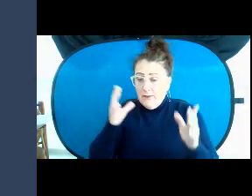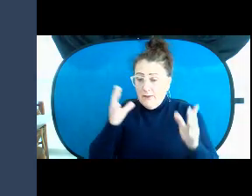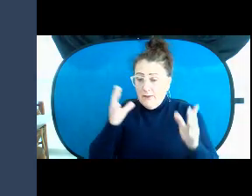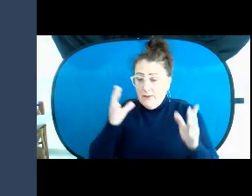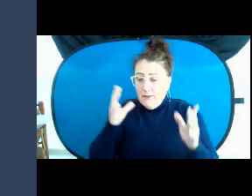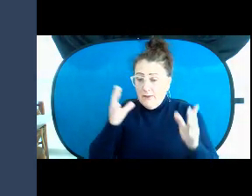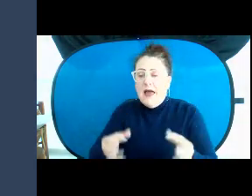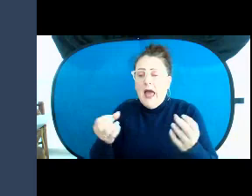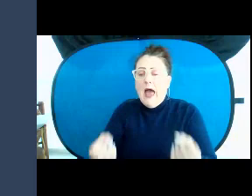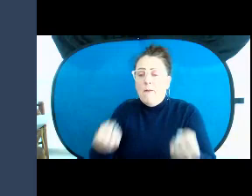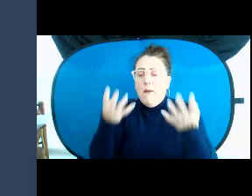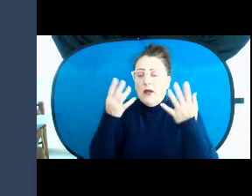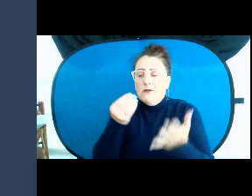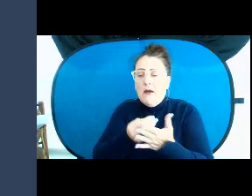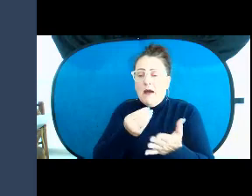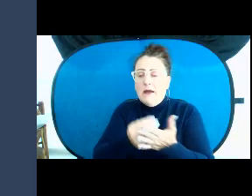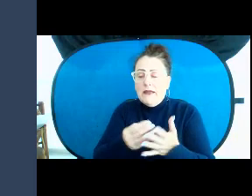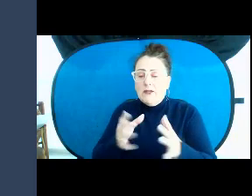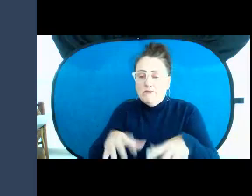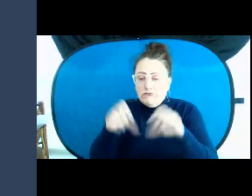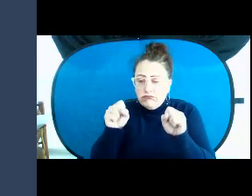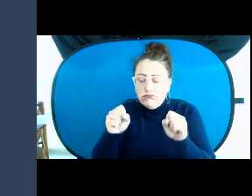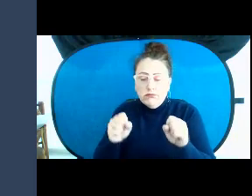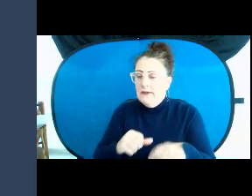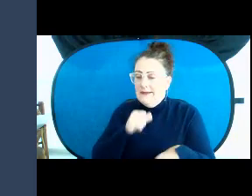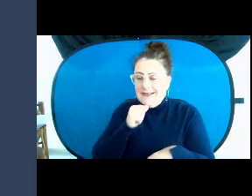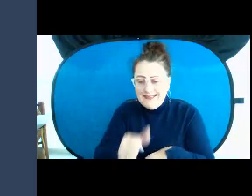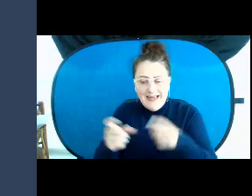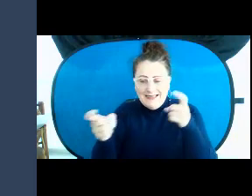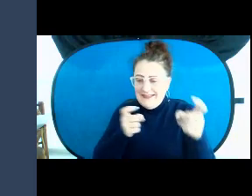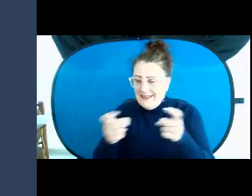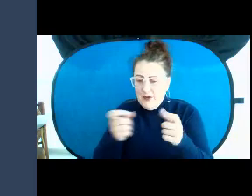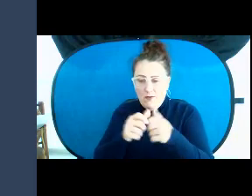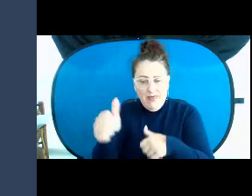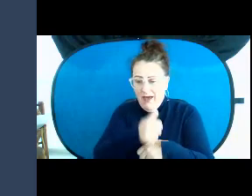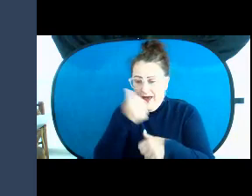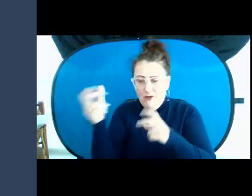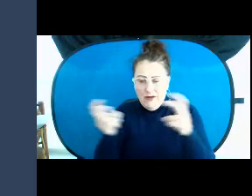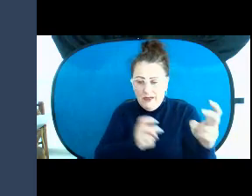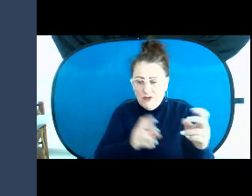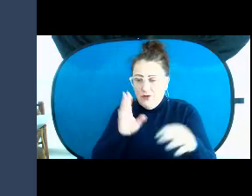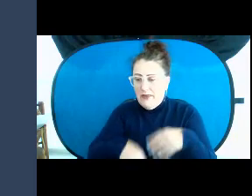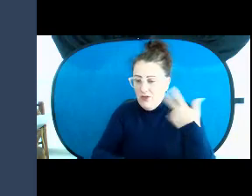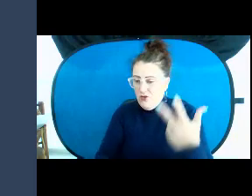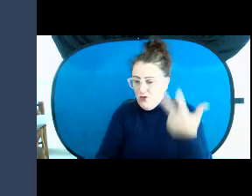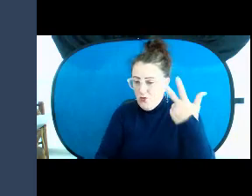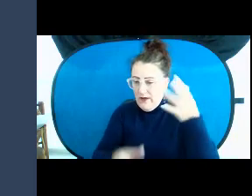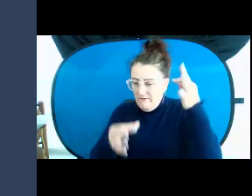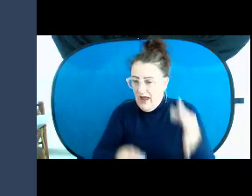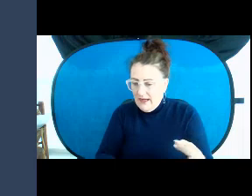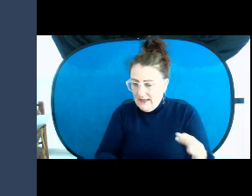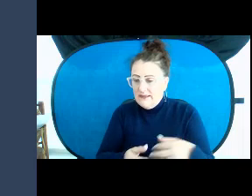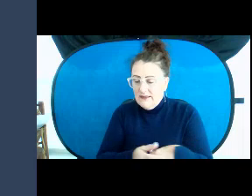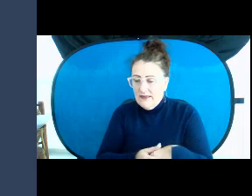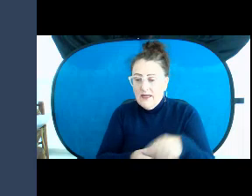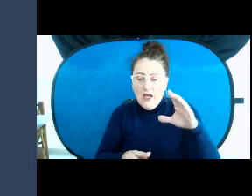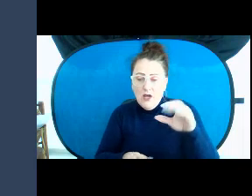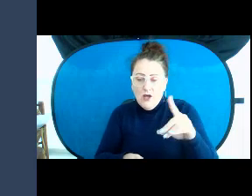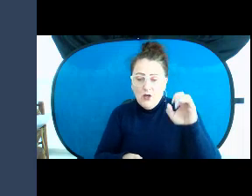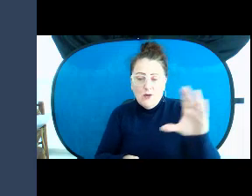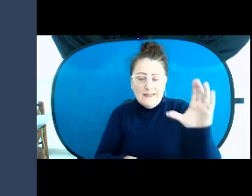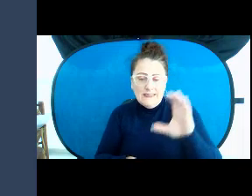the property rights to be acquired nor deals with any other issue other than the first 3 findings. Code of Civil